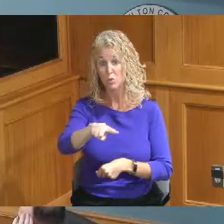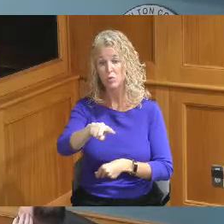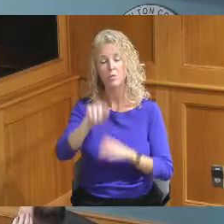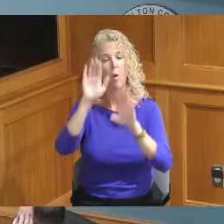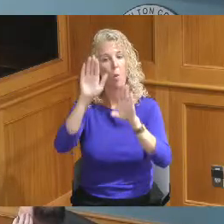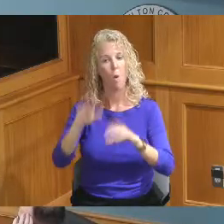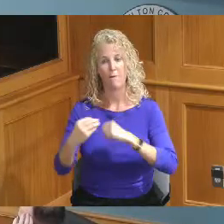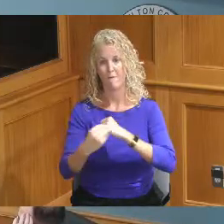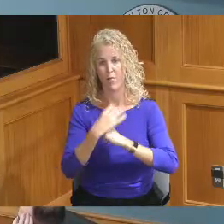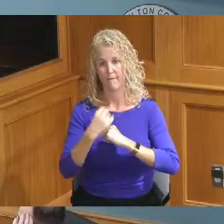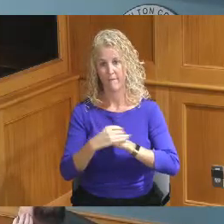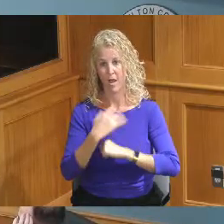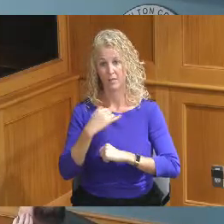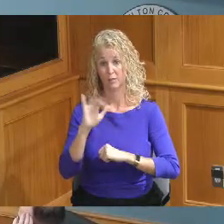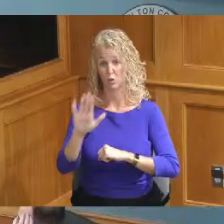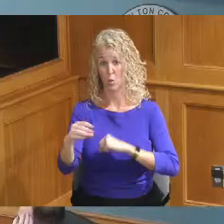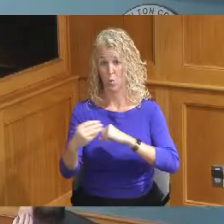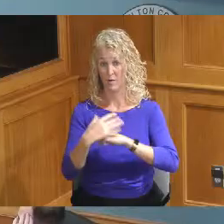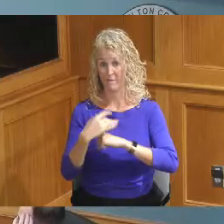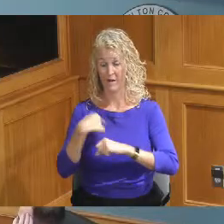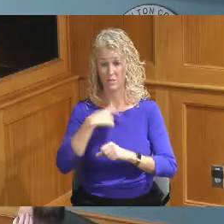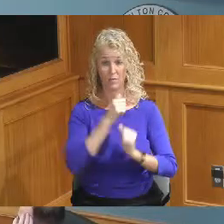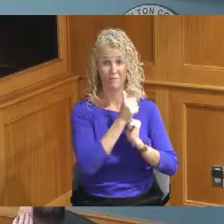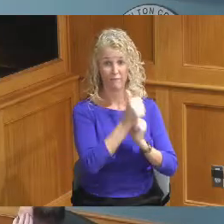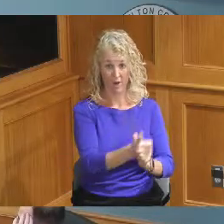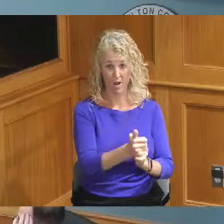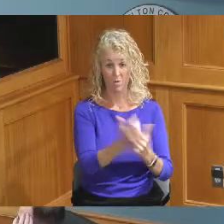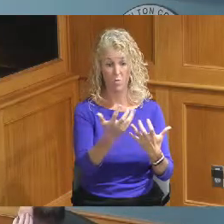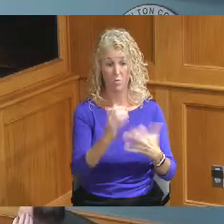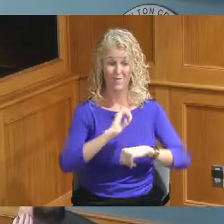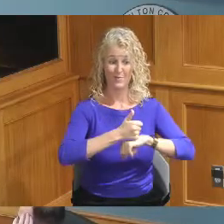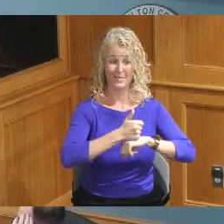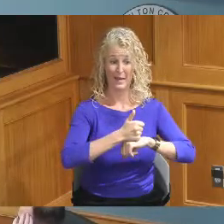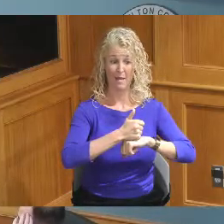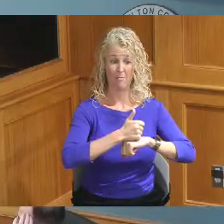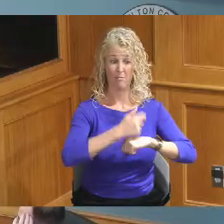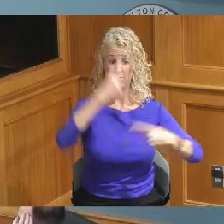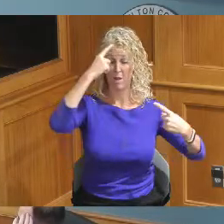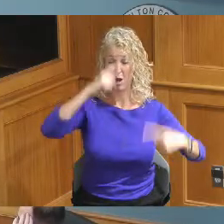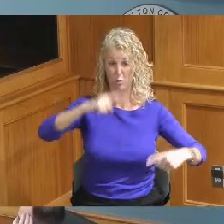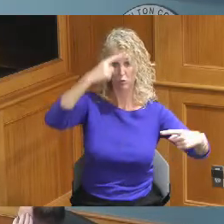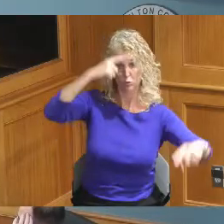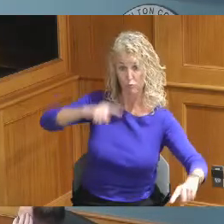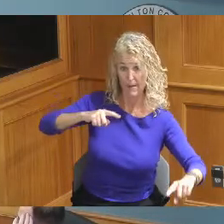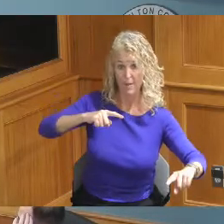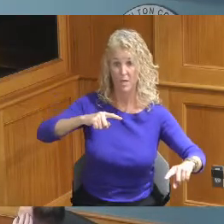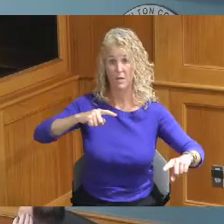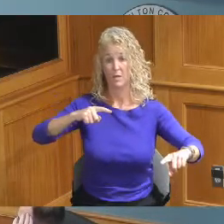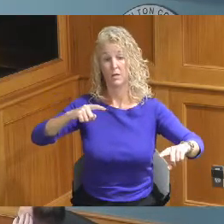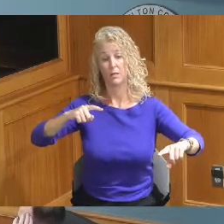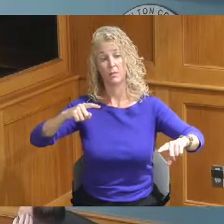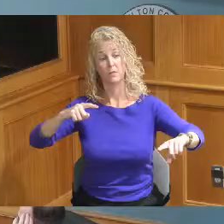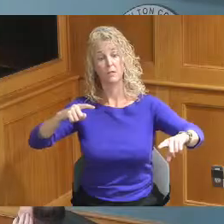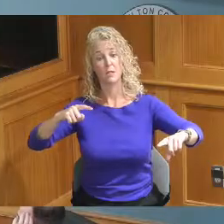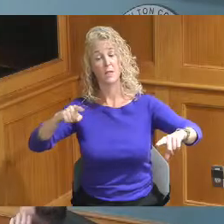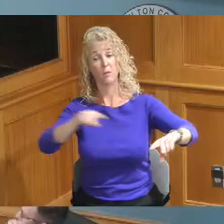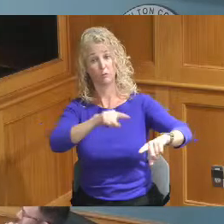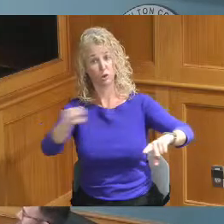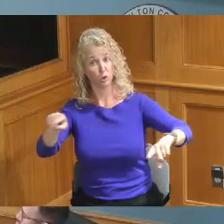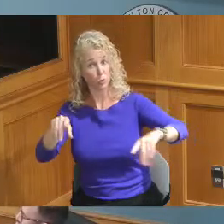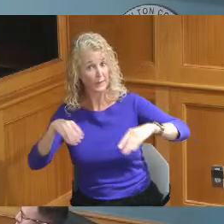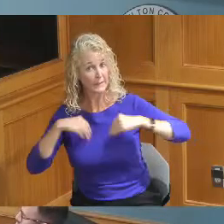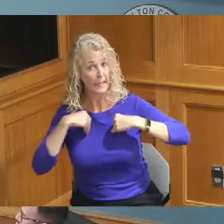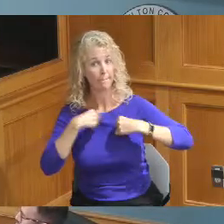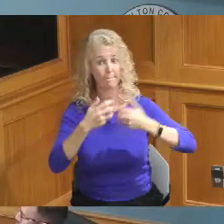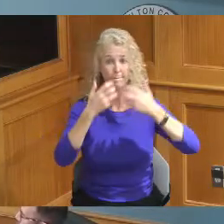direction. We followed that direction and tried to create an agreement which is both acceptable to the